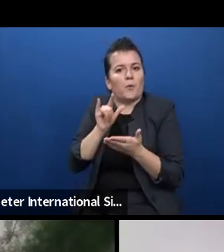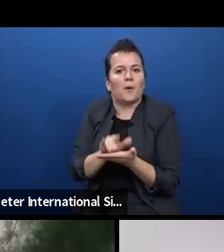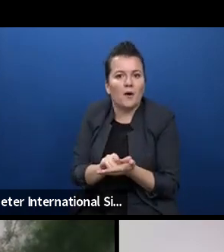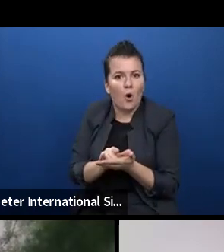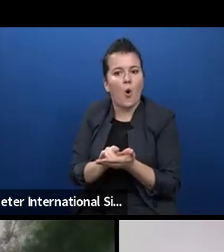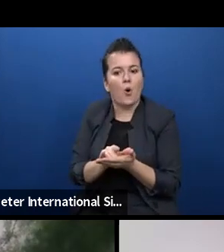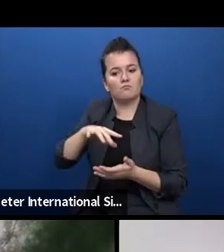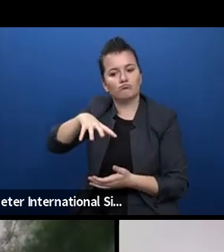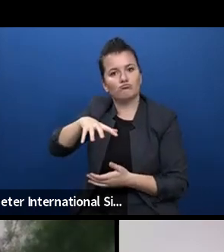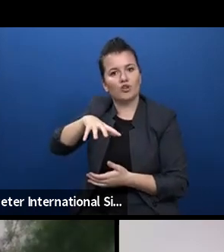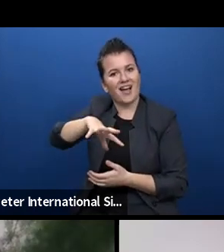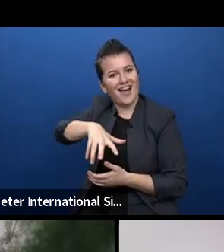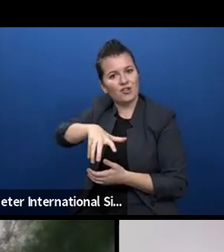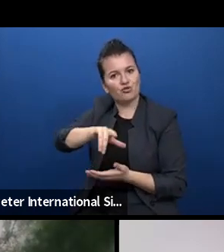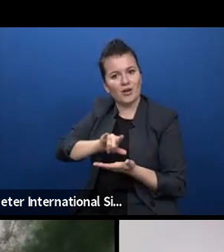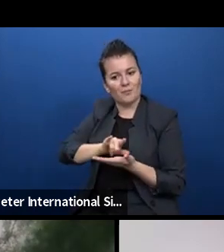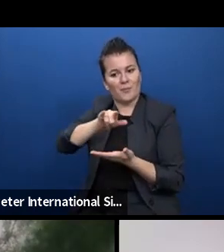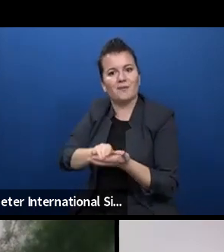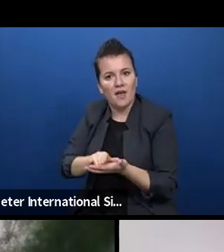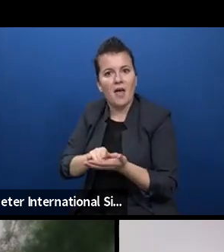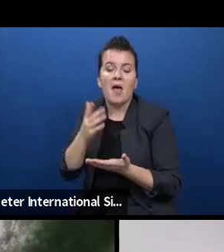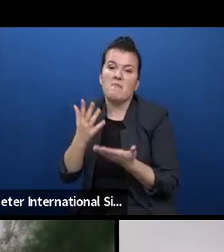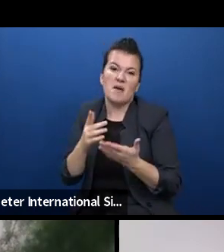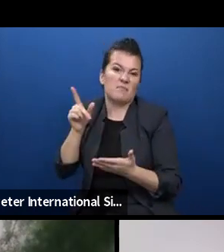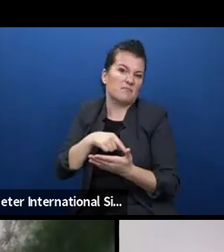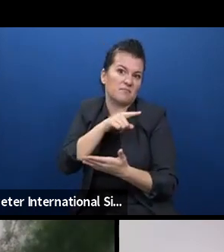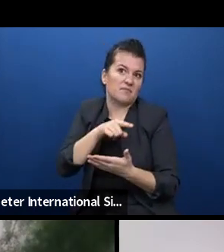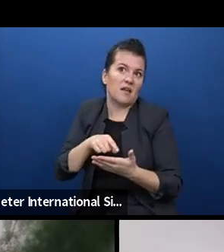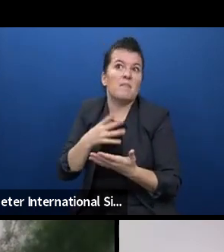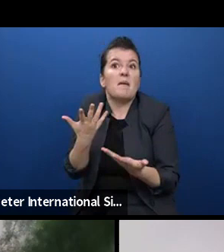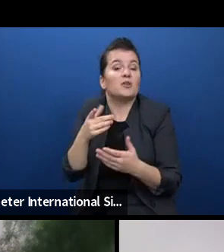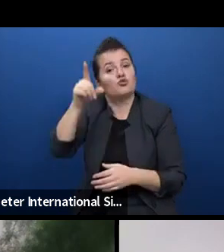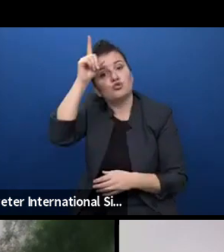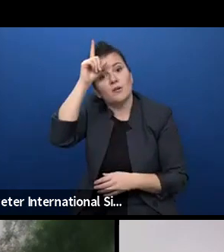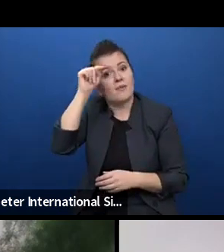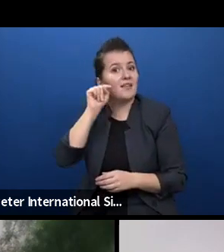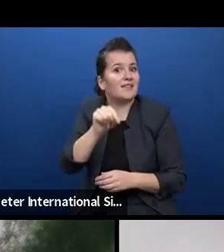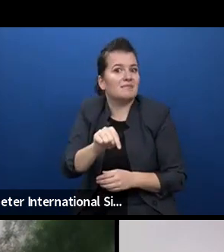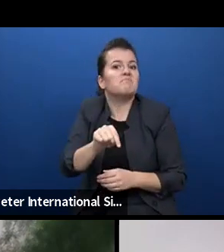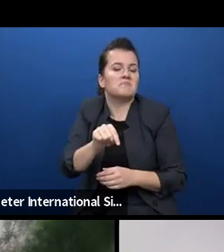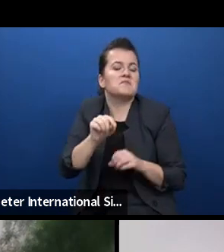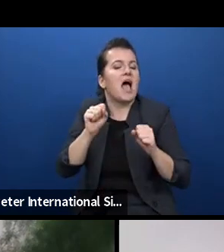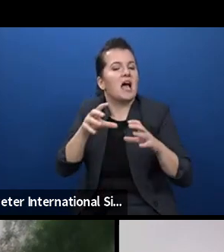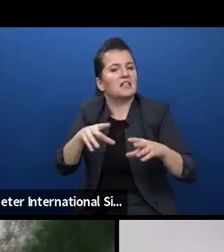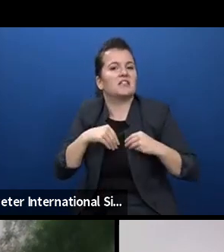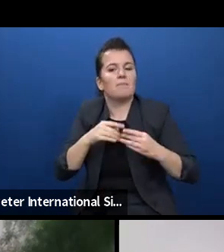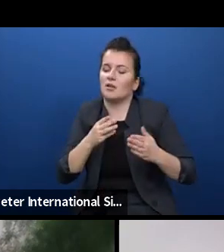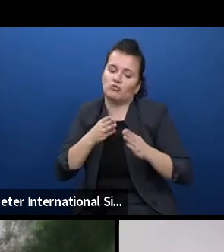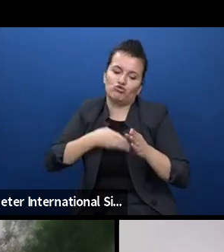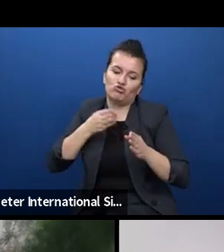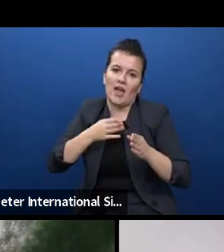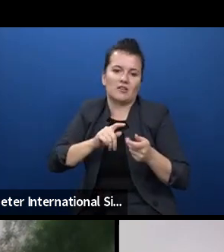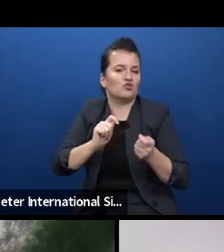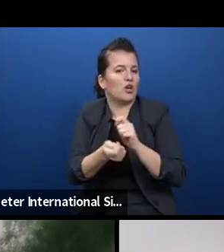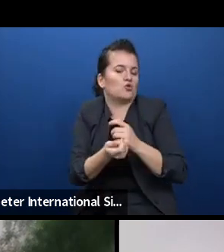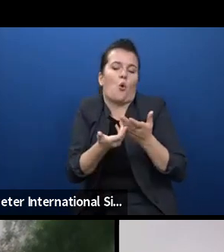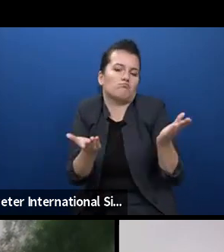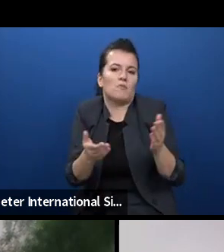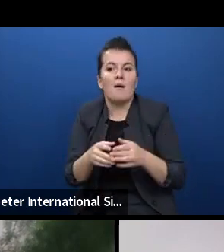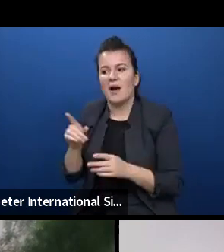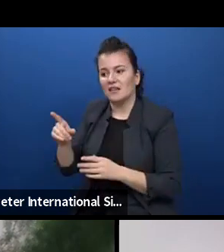question. But again, that could work maybe for Germany, but how about Cyprus? That doesn't work. So it